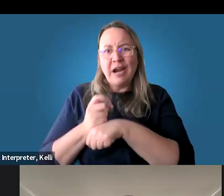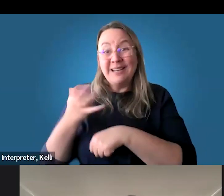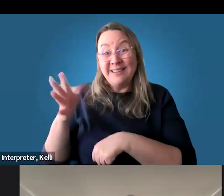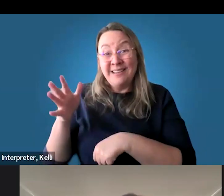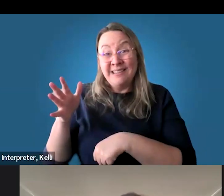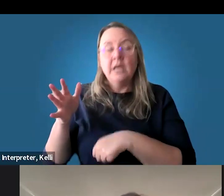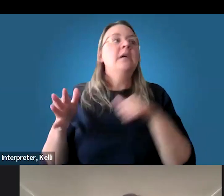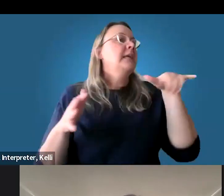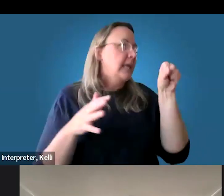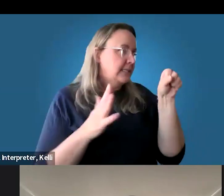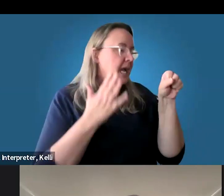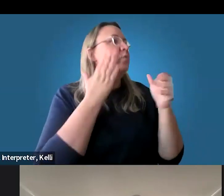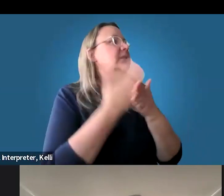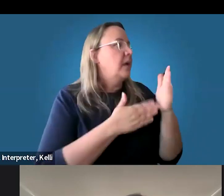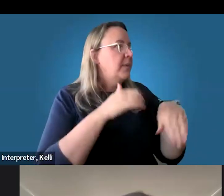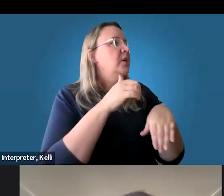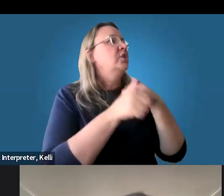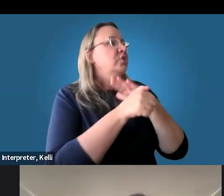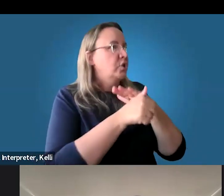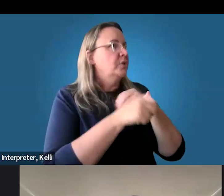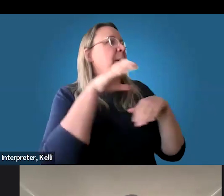of. Yes, I know some turtles bite.